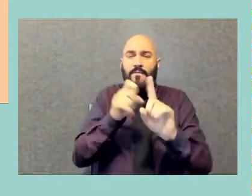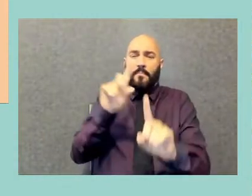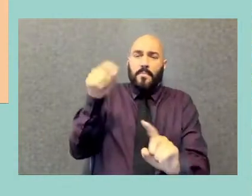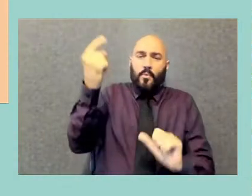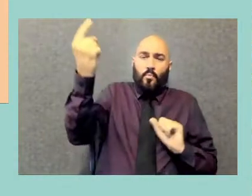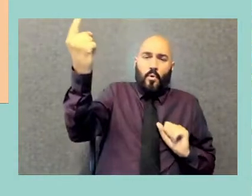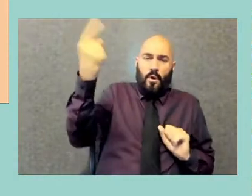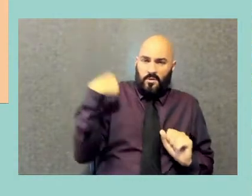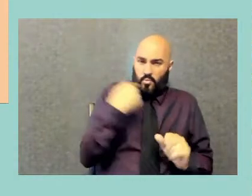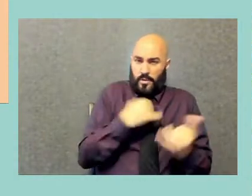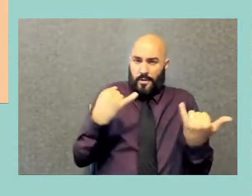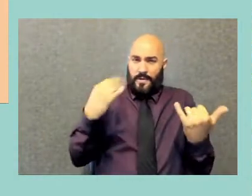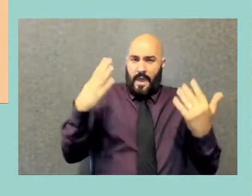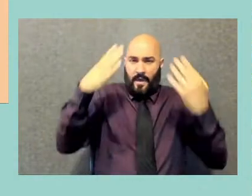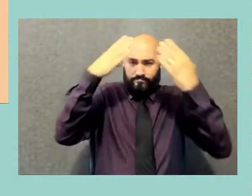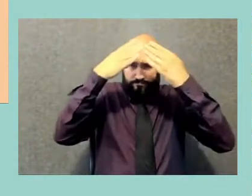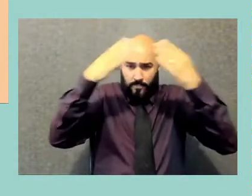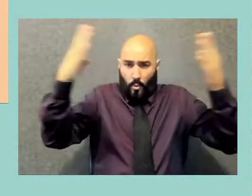are